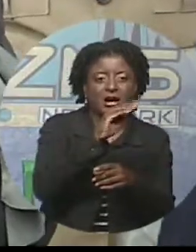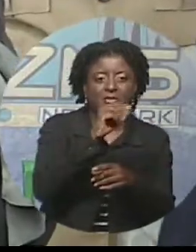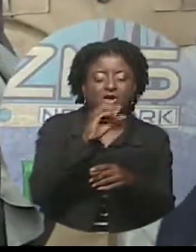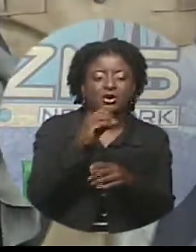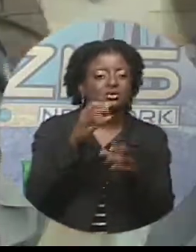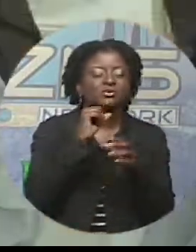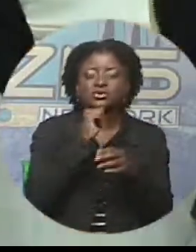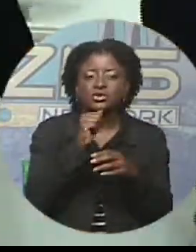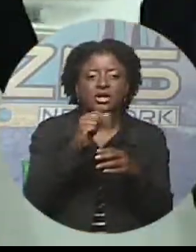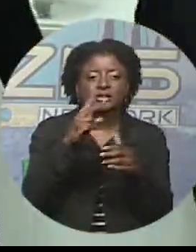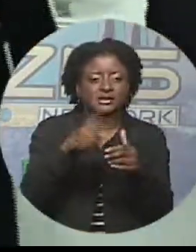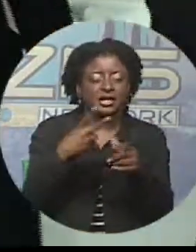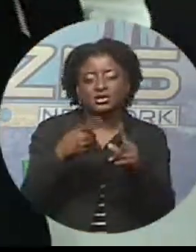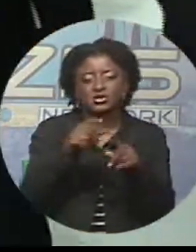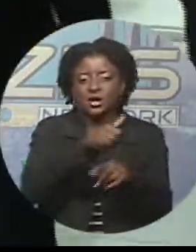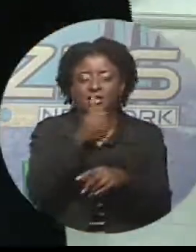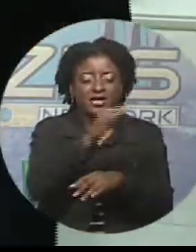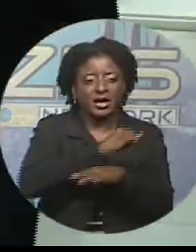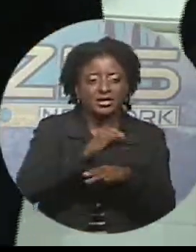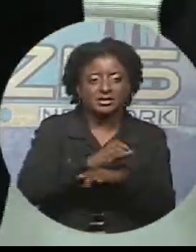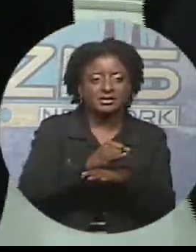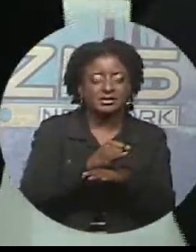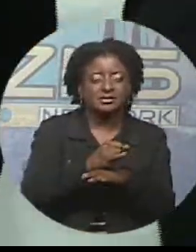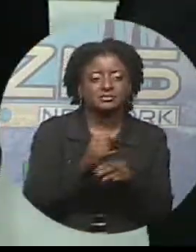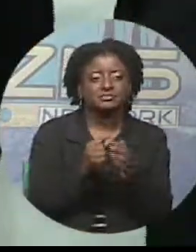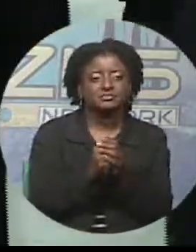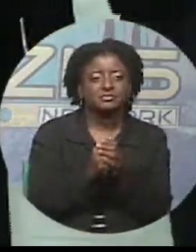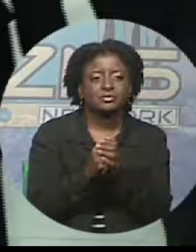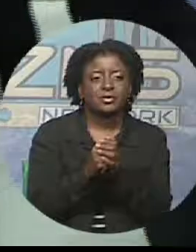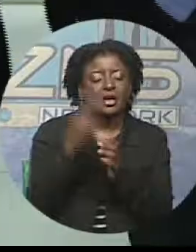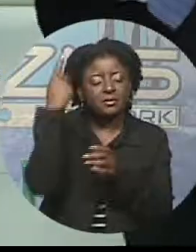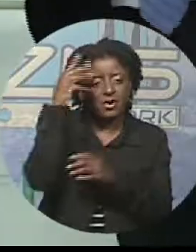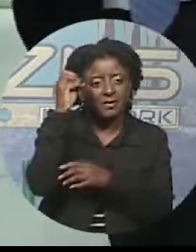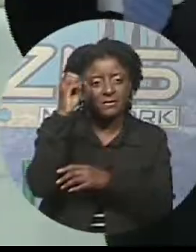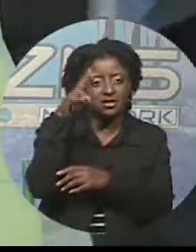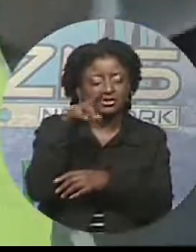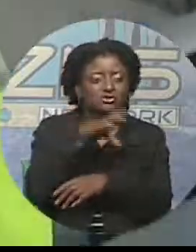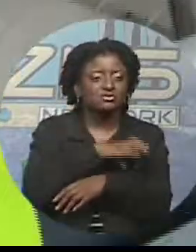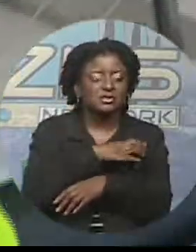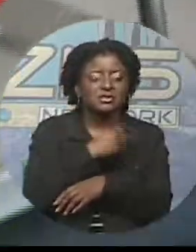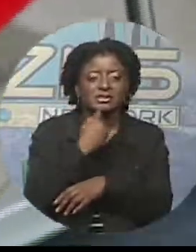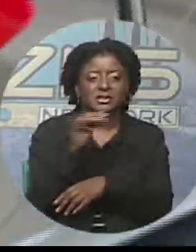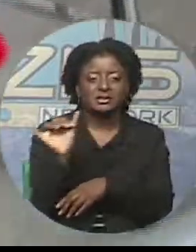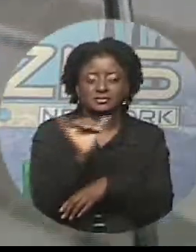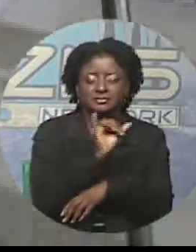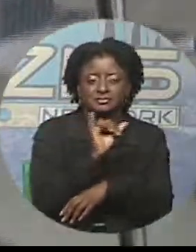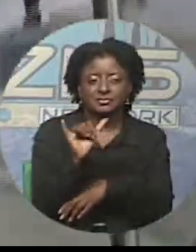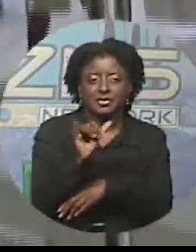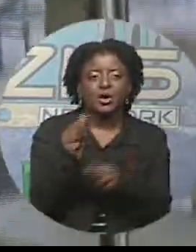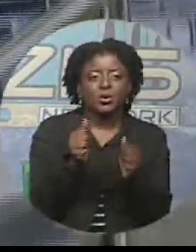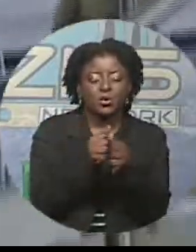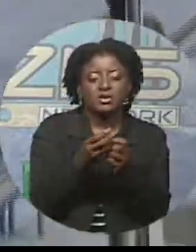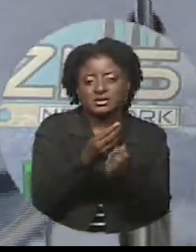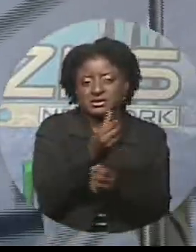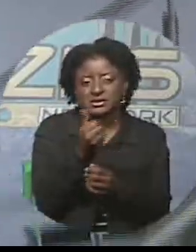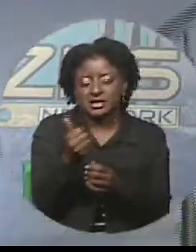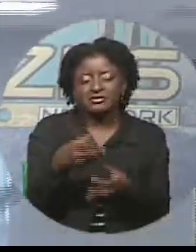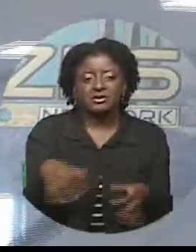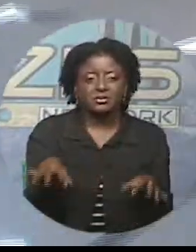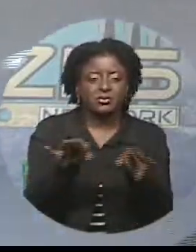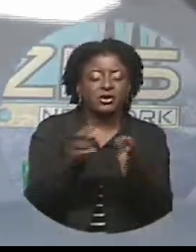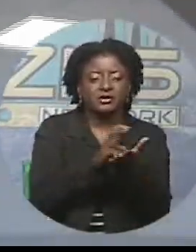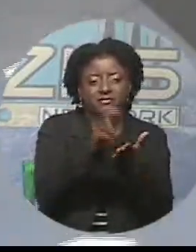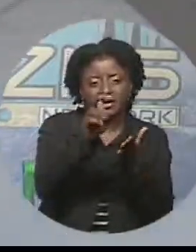itself a destination. Prime Minister Perry Christie echoed similar sentiments. The nation's leader believes with several key investments in the pipeline,